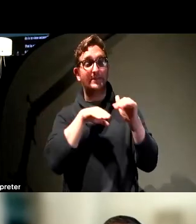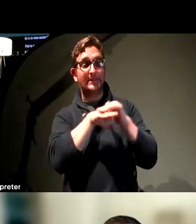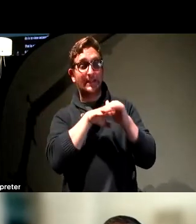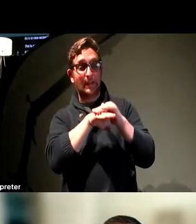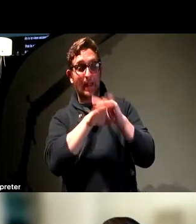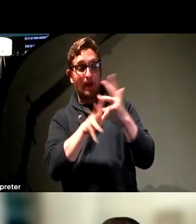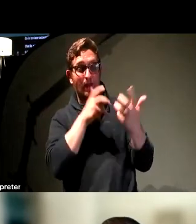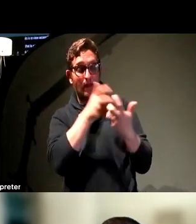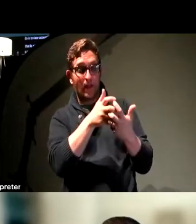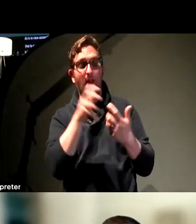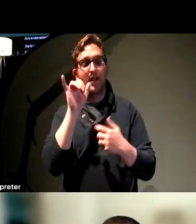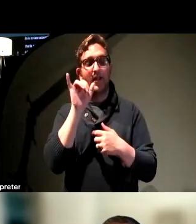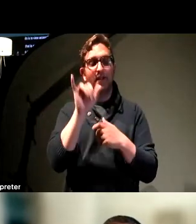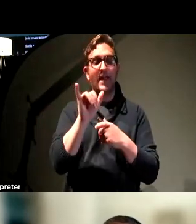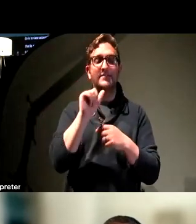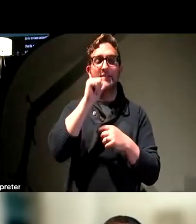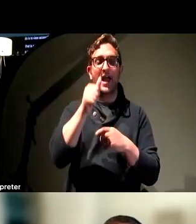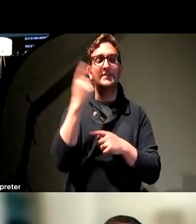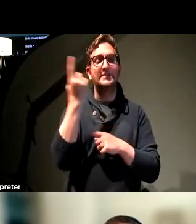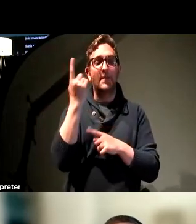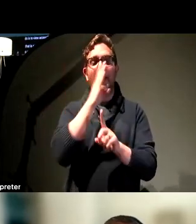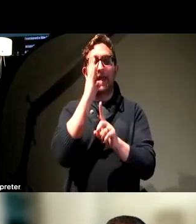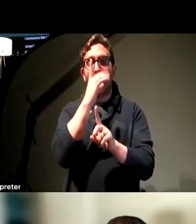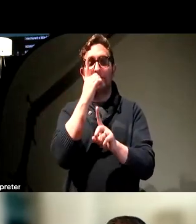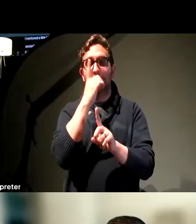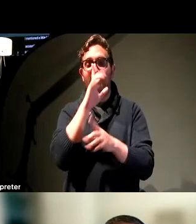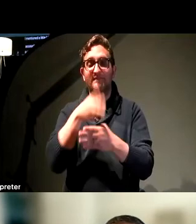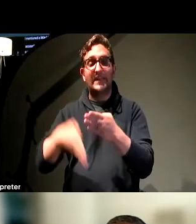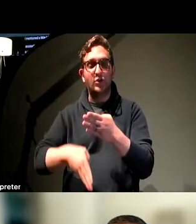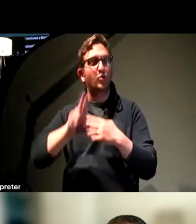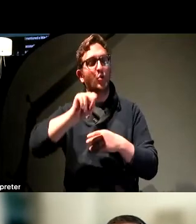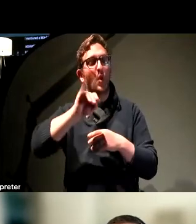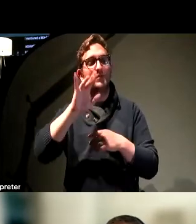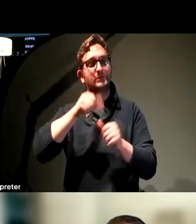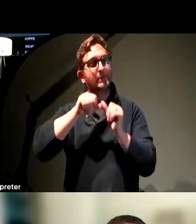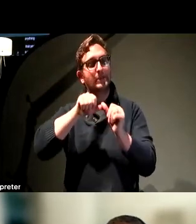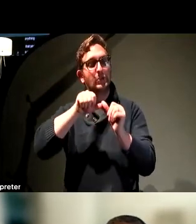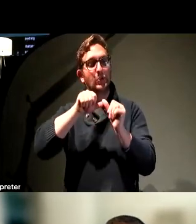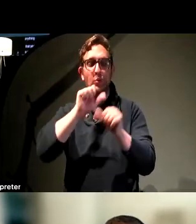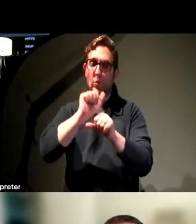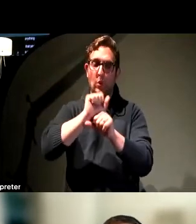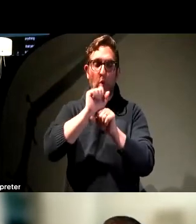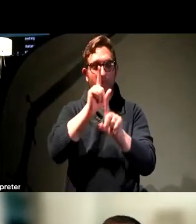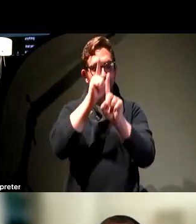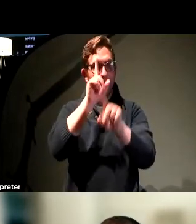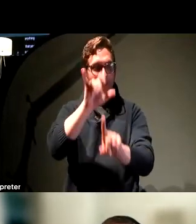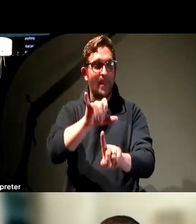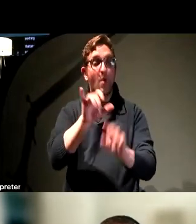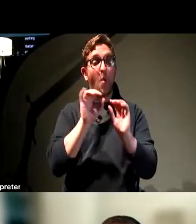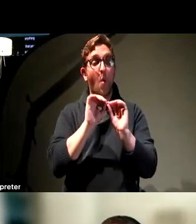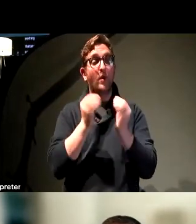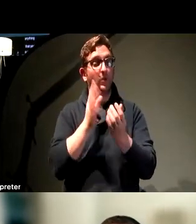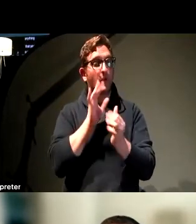anything that you finish. It's just something that you continue to work on. And that's because organizations will continue to